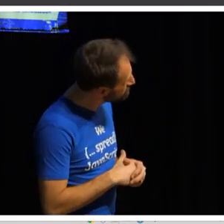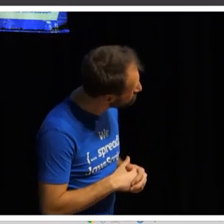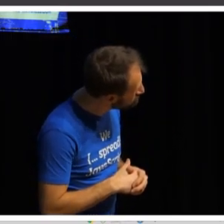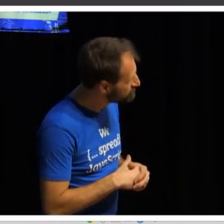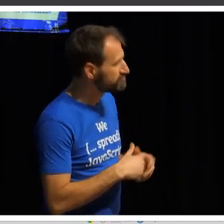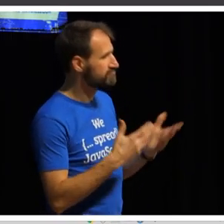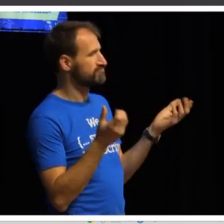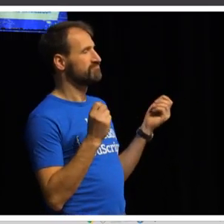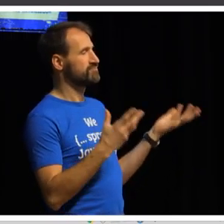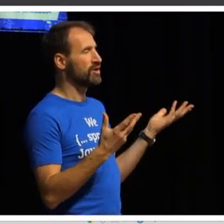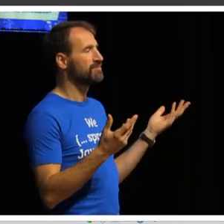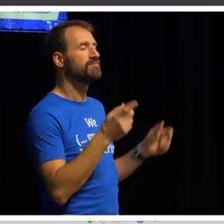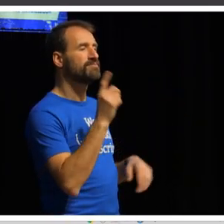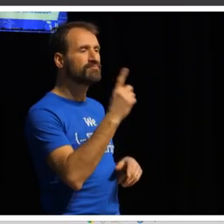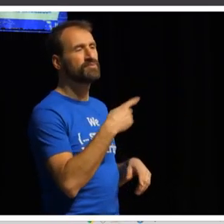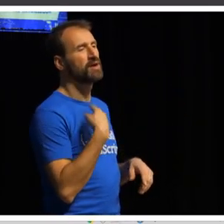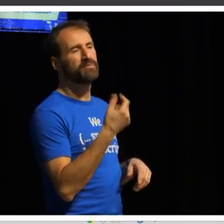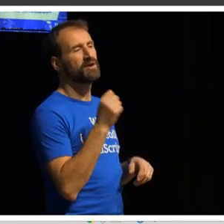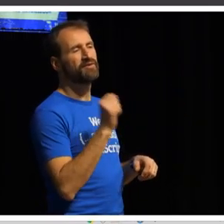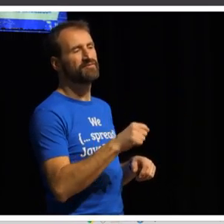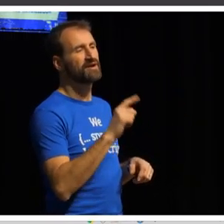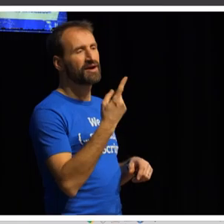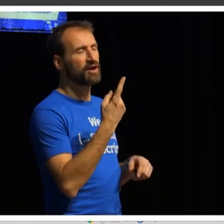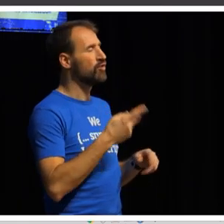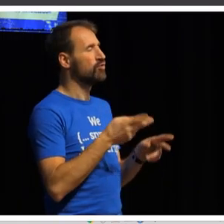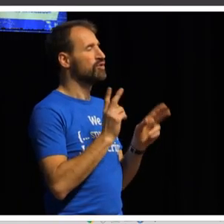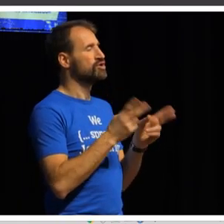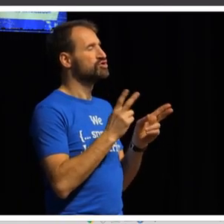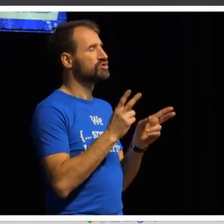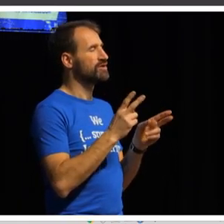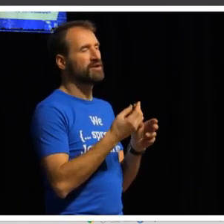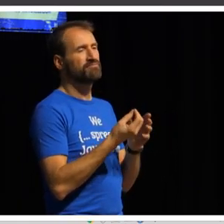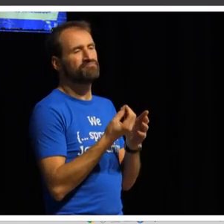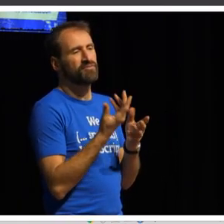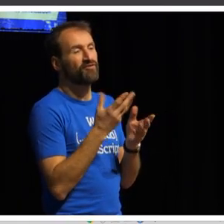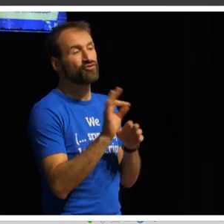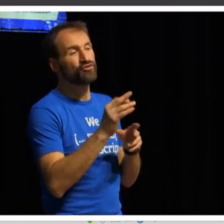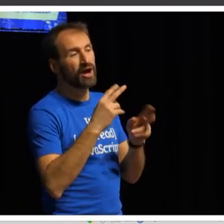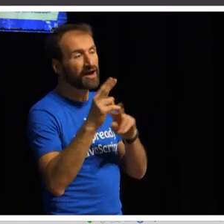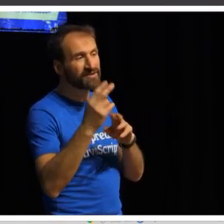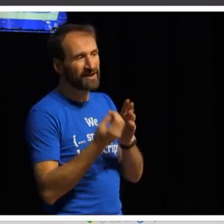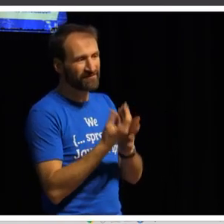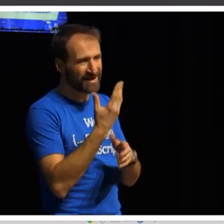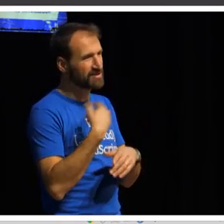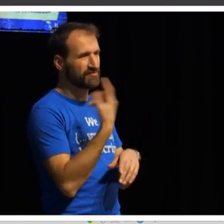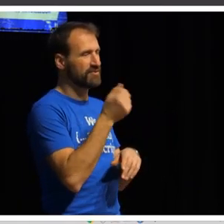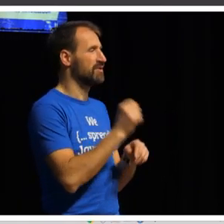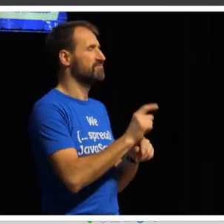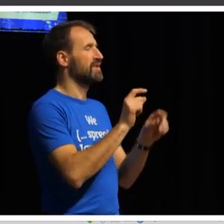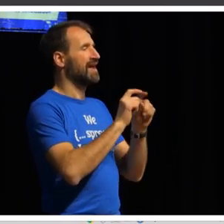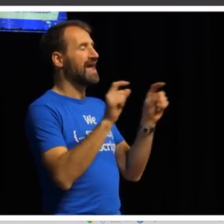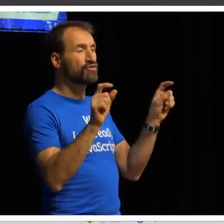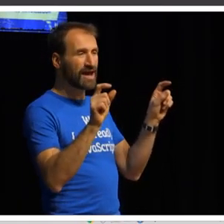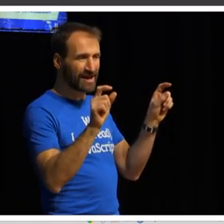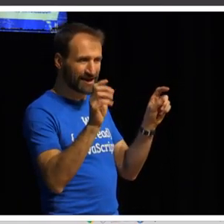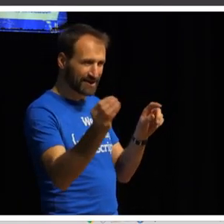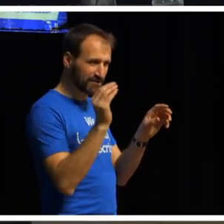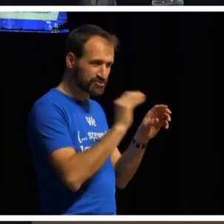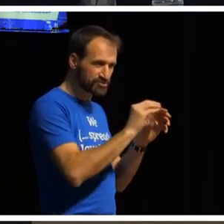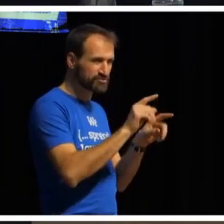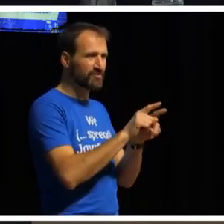But we can use the standard bits of bash. So we can use the error code of running the last command. At the moment, everything is going great,